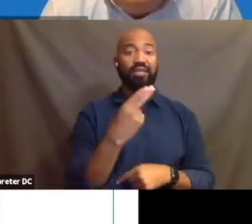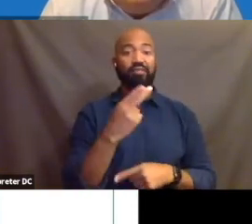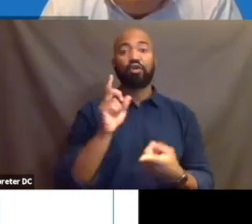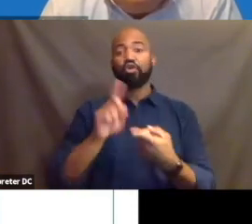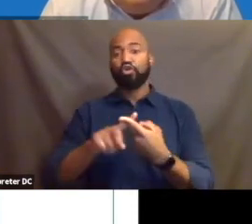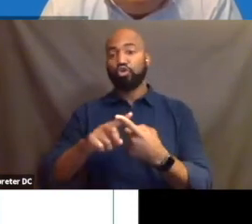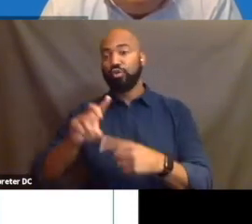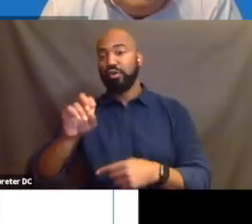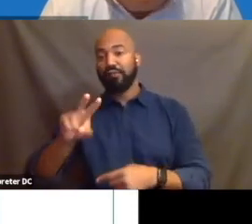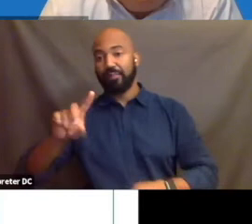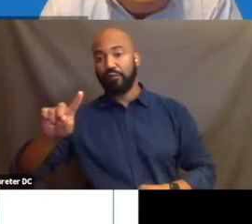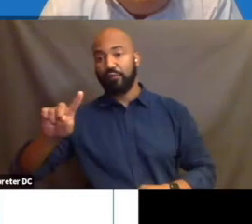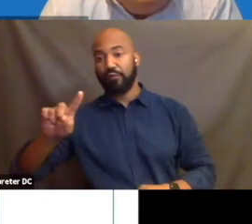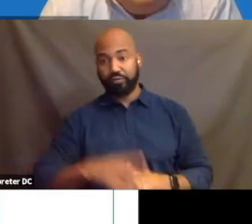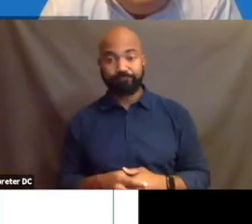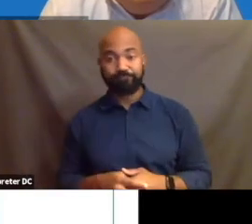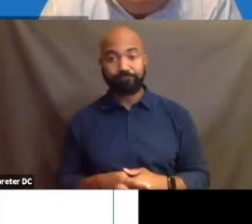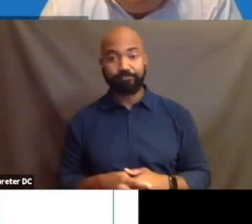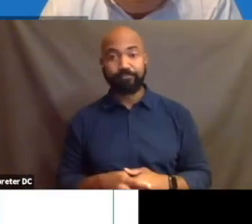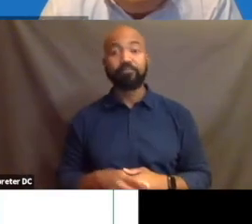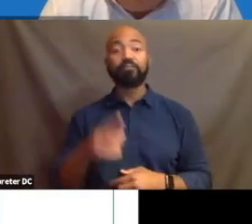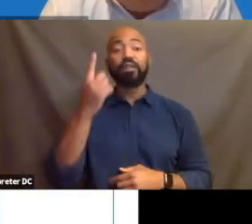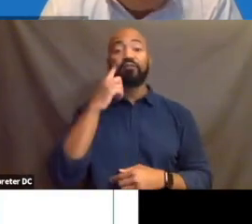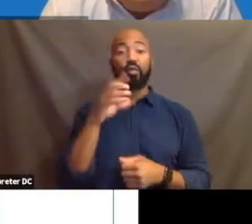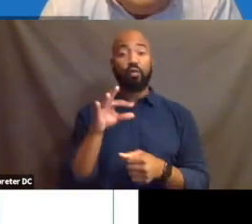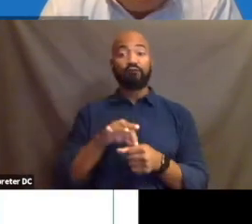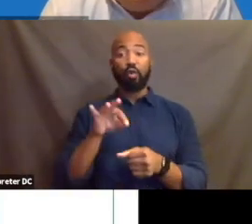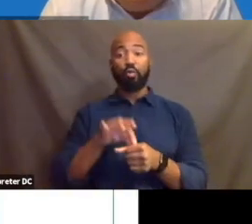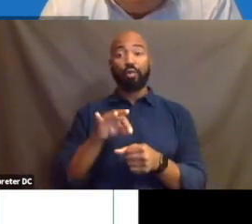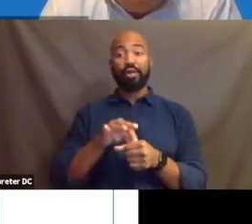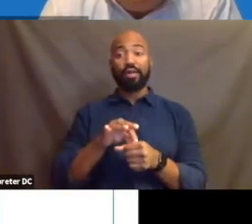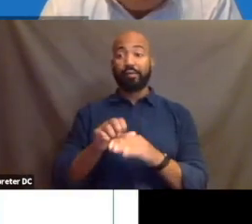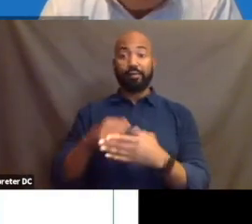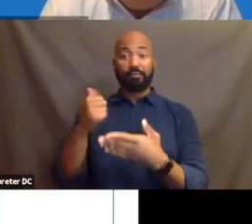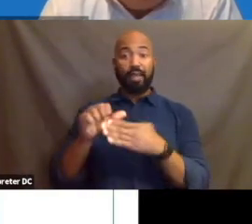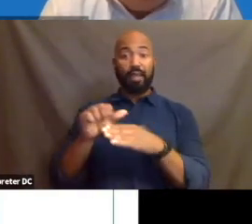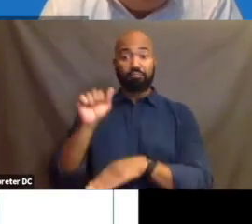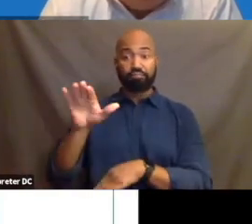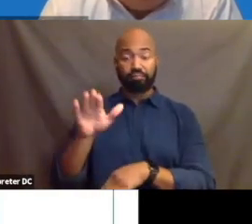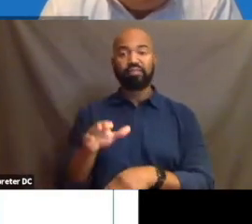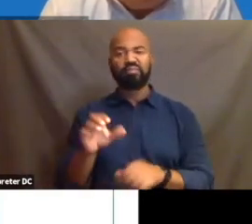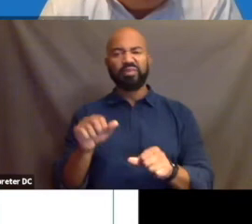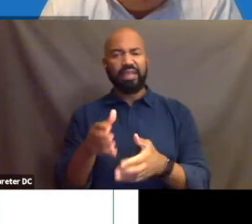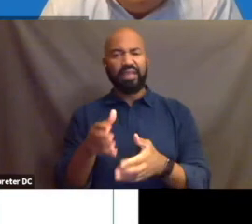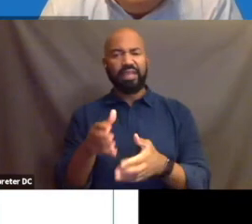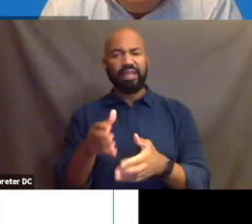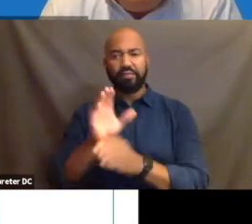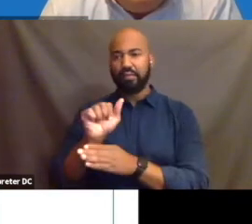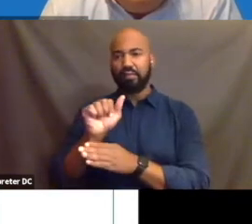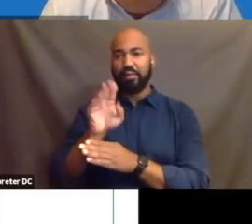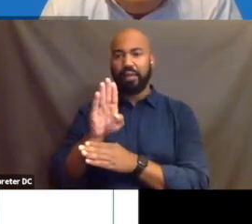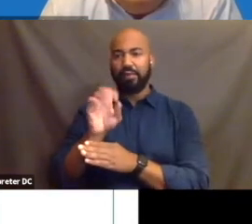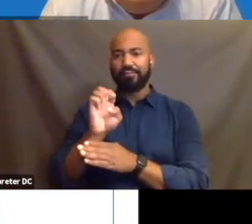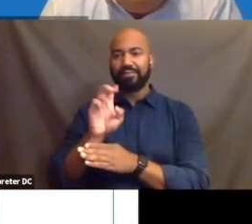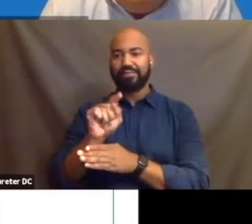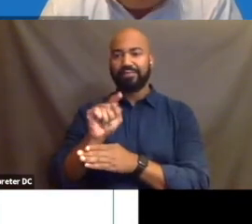In terms of absentee voting, we can request absentee ballots as long as we're registered